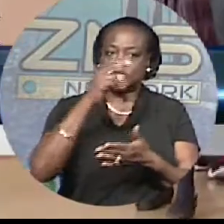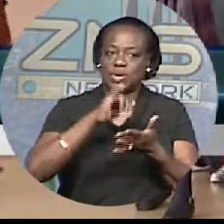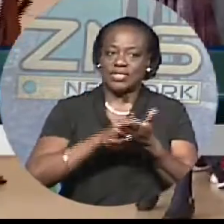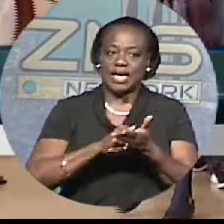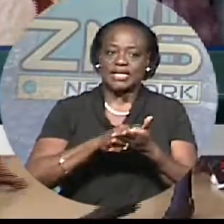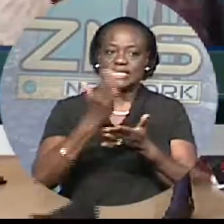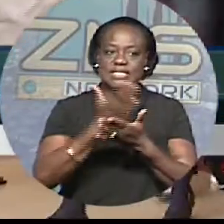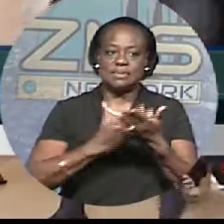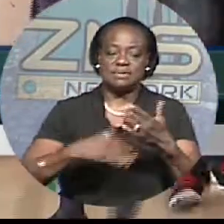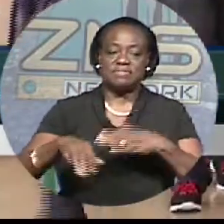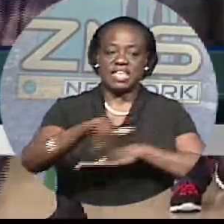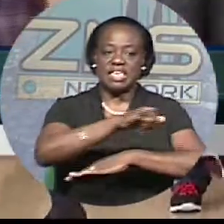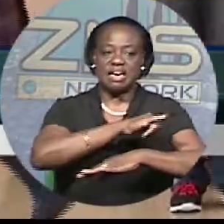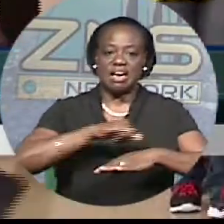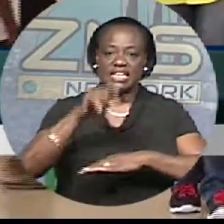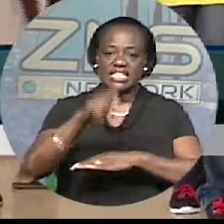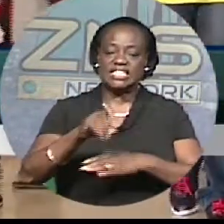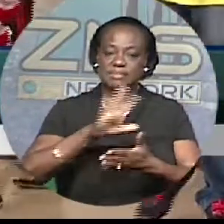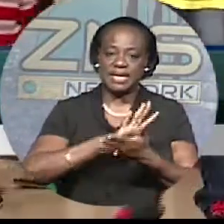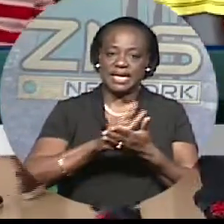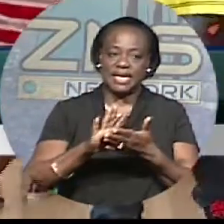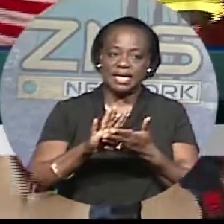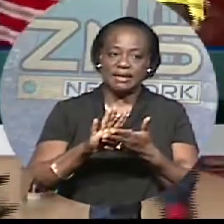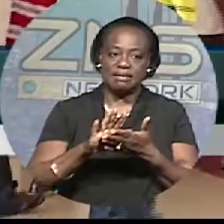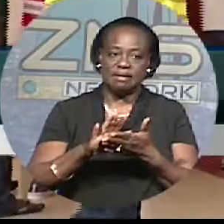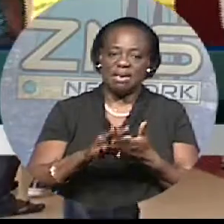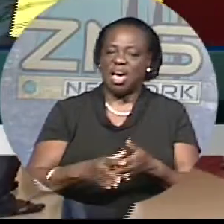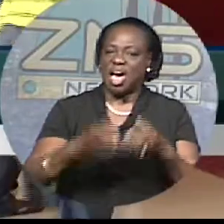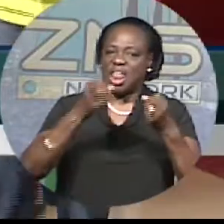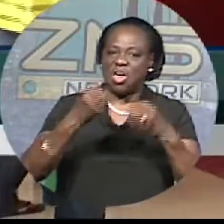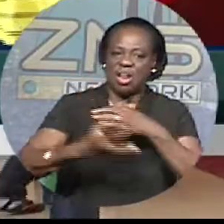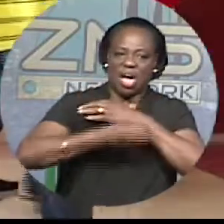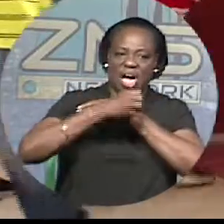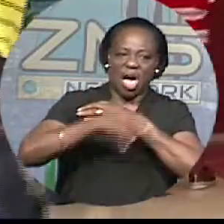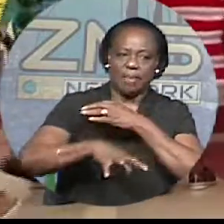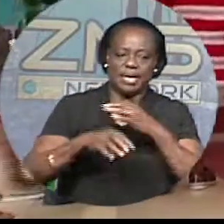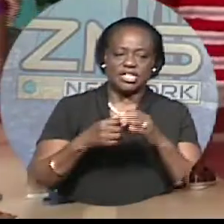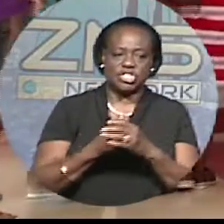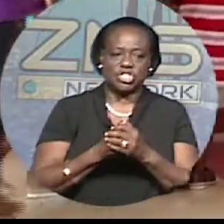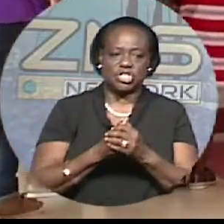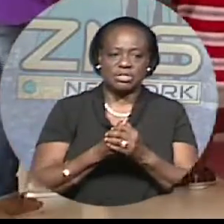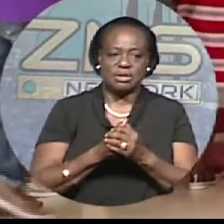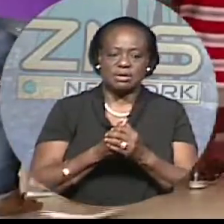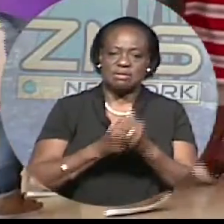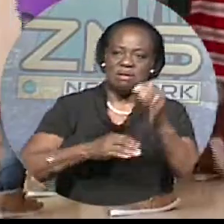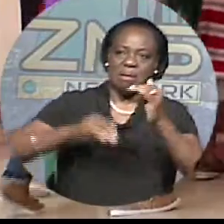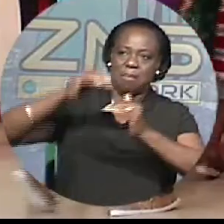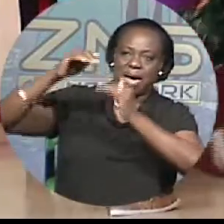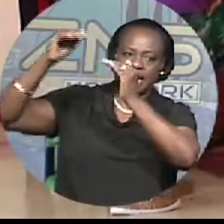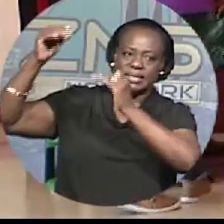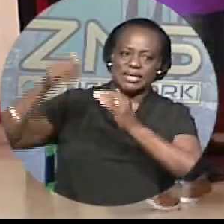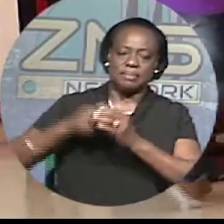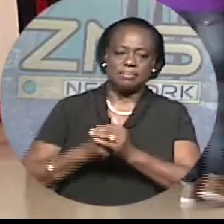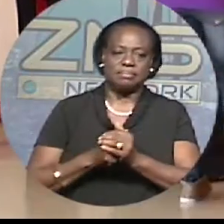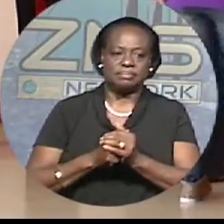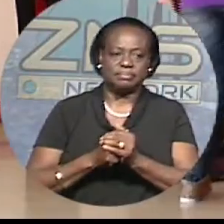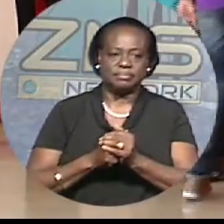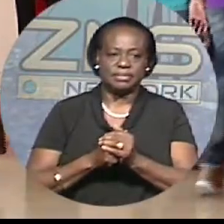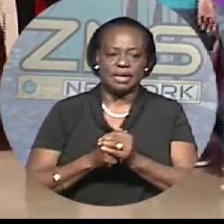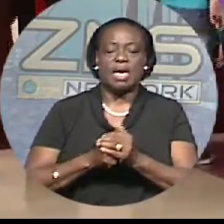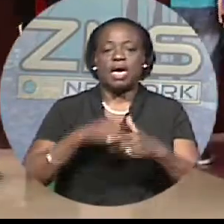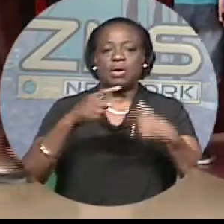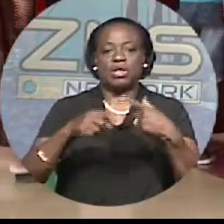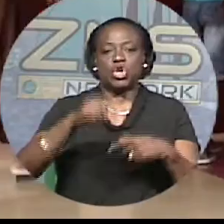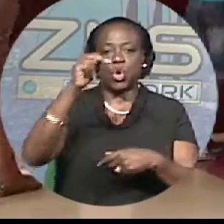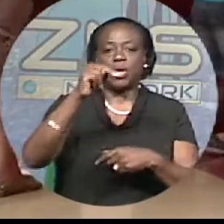some of the yards need to be cleaned. So a lot of garbage, we noted a lot of garbage was piled up. I know Abaco, I got a